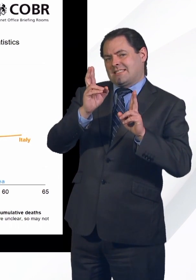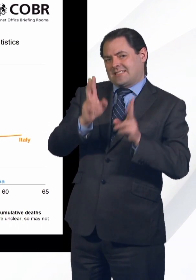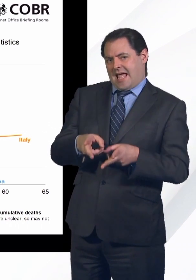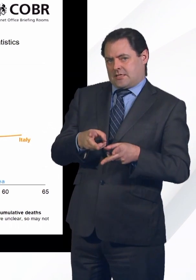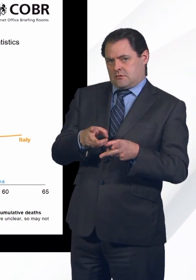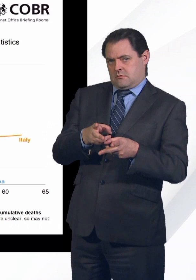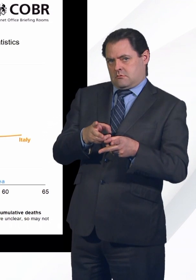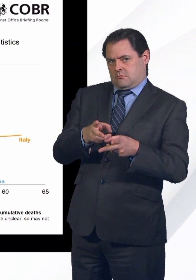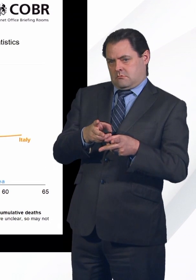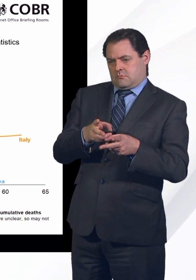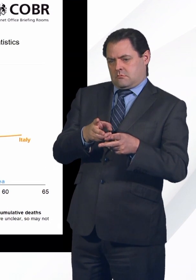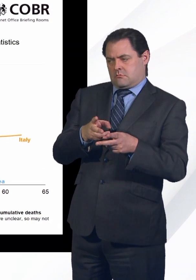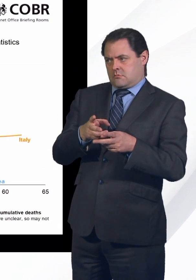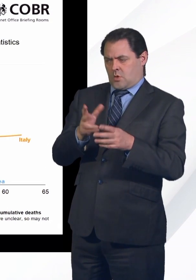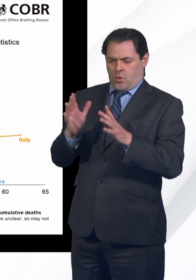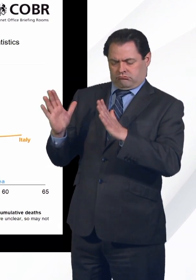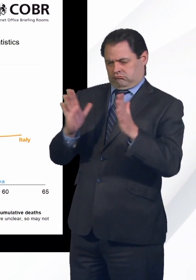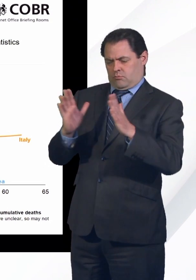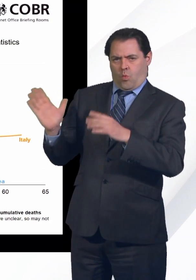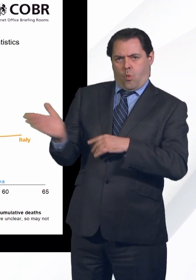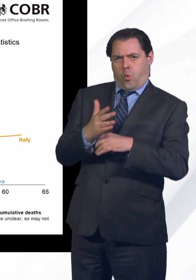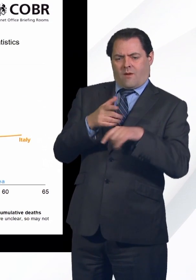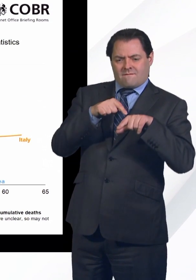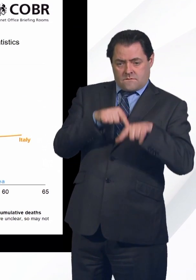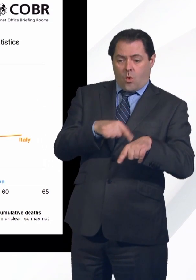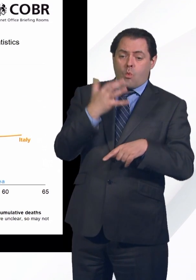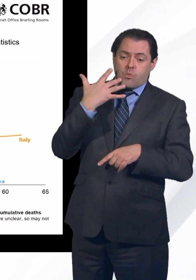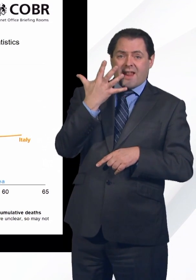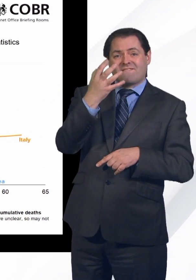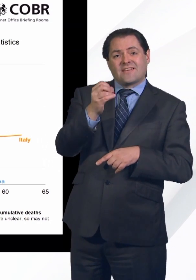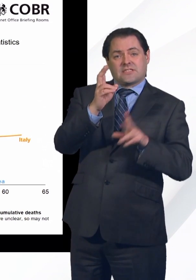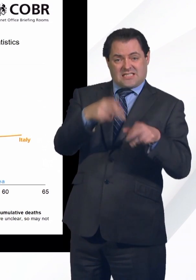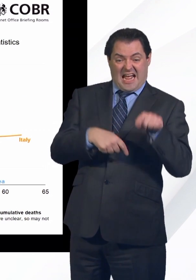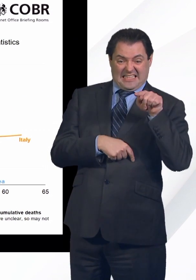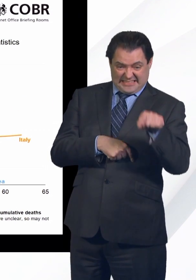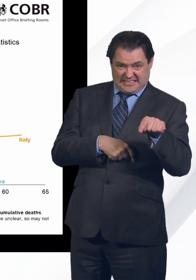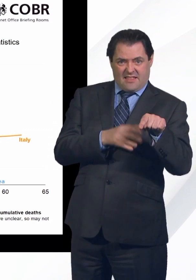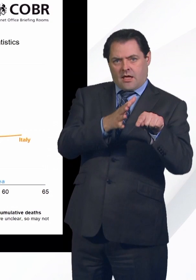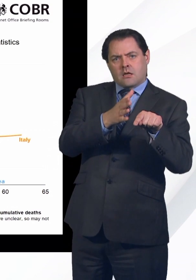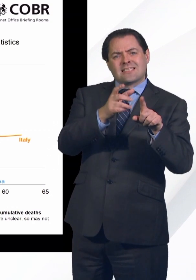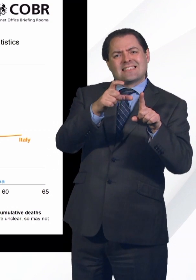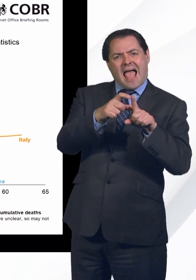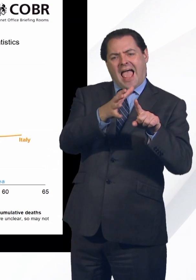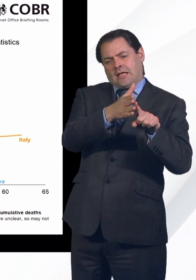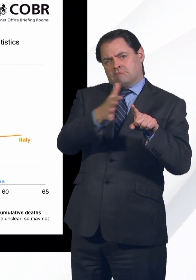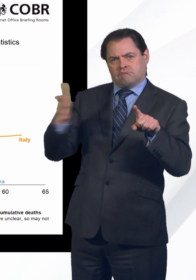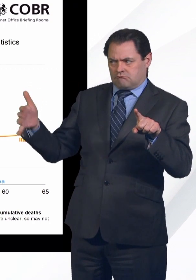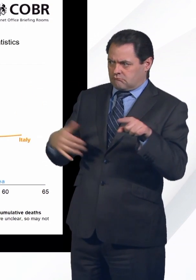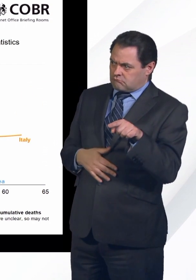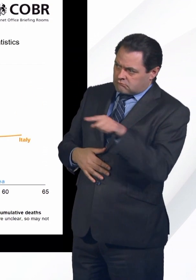in each of the countries. And we're now quite a way across the slide to 60-odd days in some of the